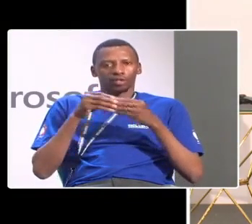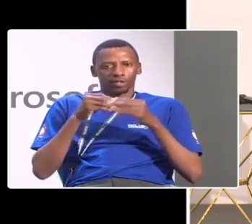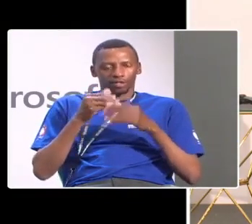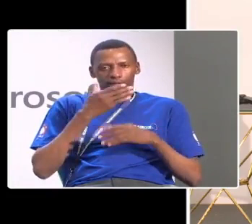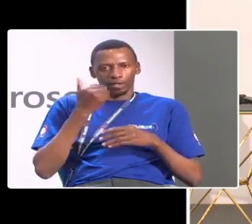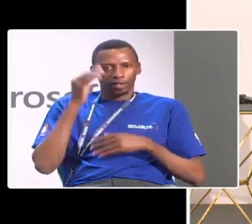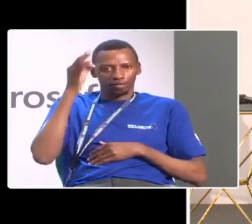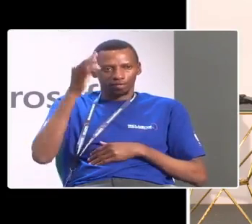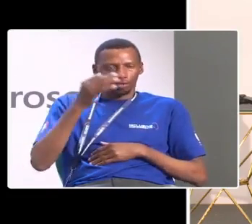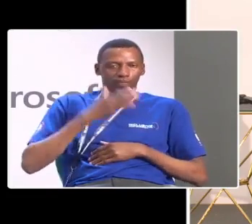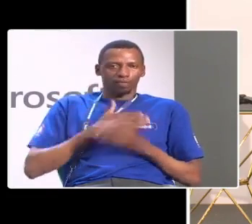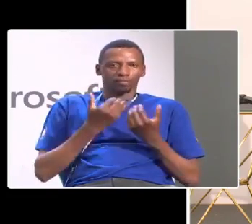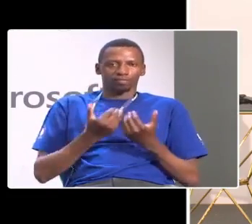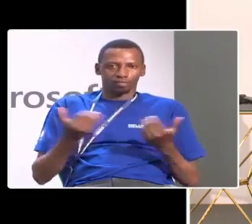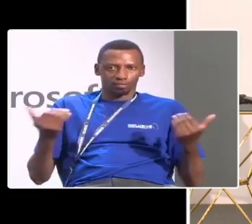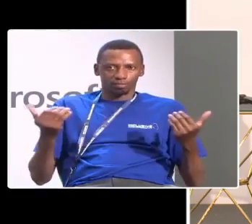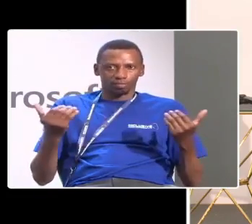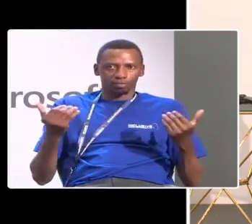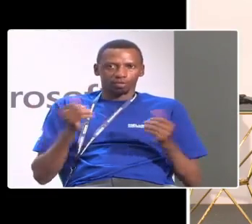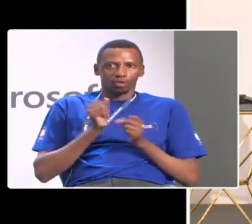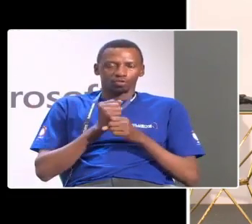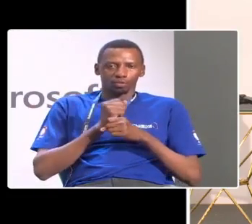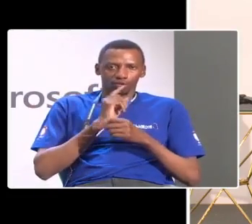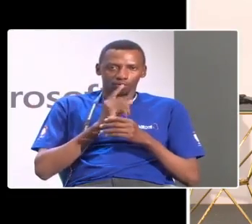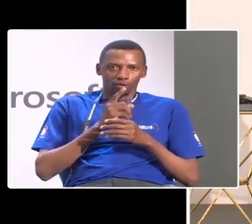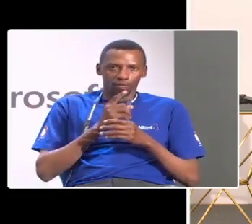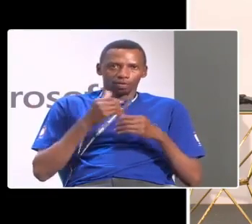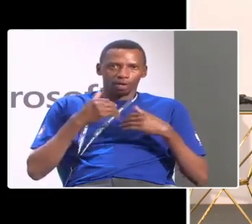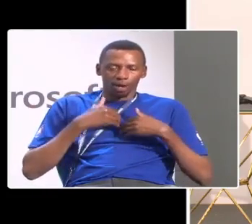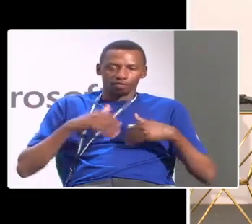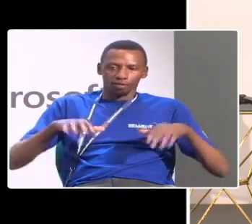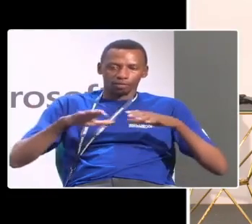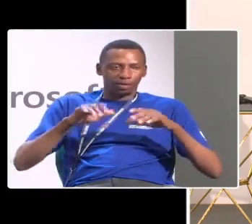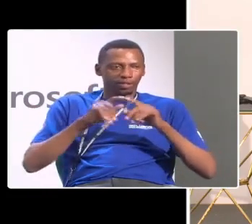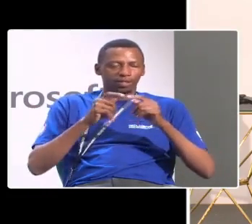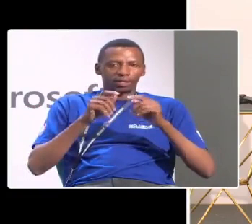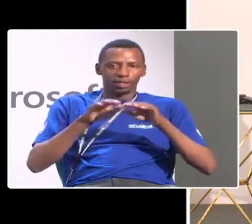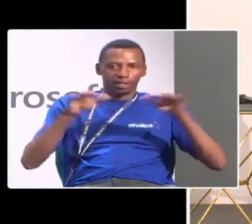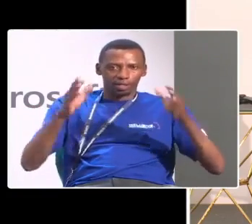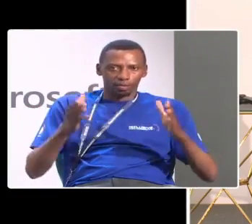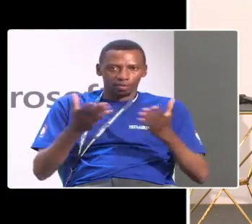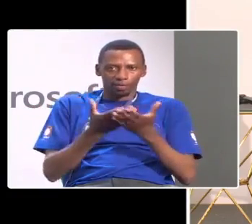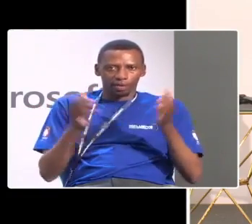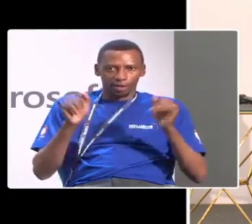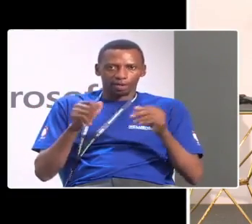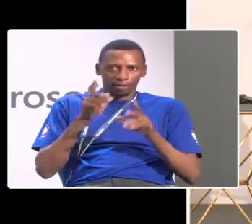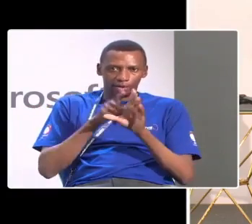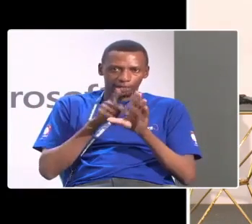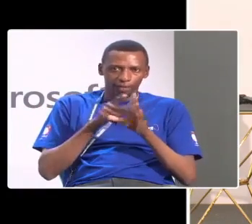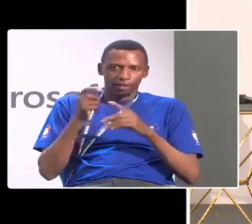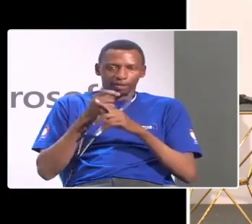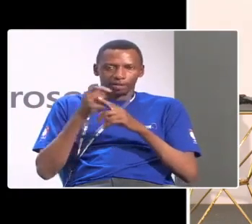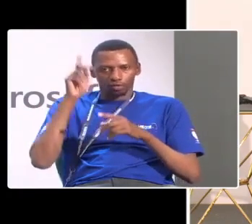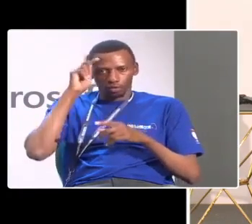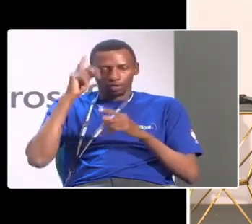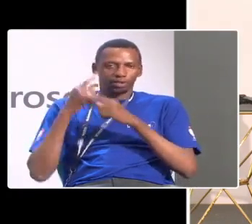to ensure that our elders not only have a space at the table, but that they can participate and share their knowledge and experience. If you